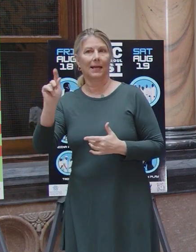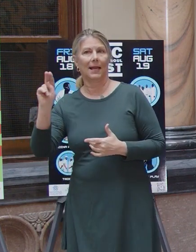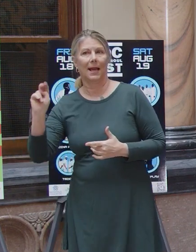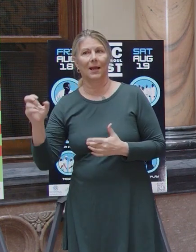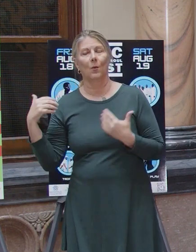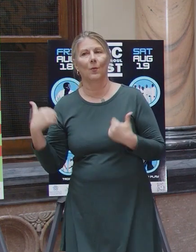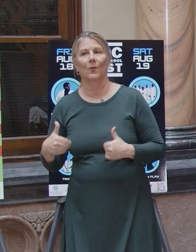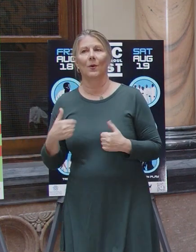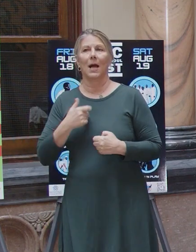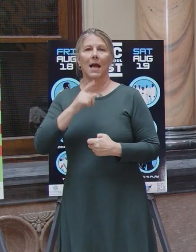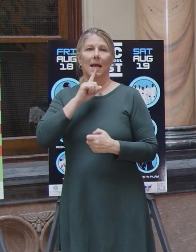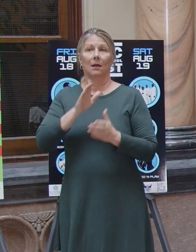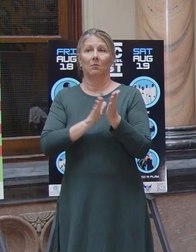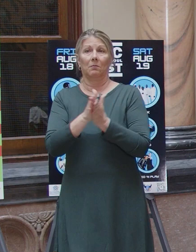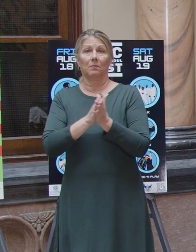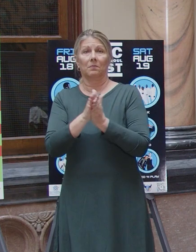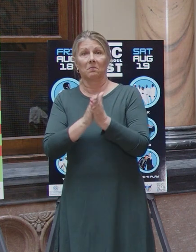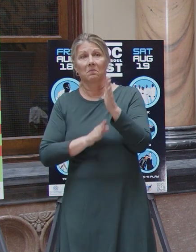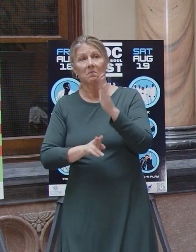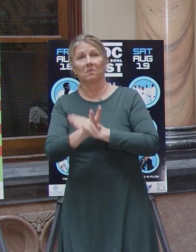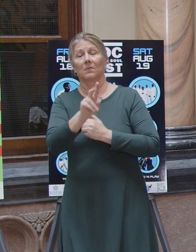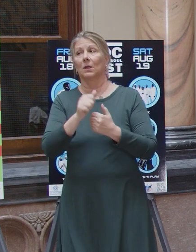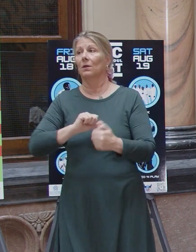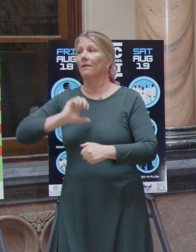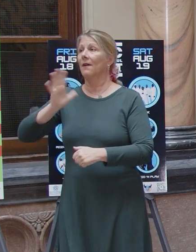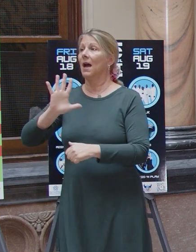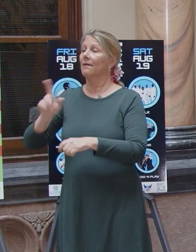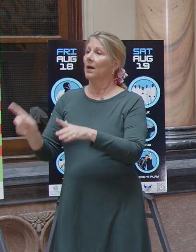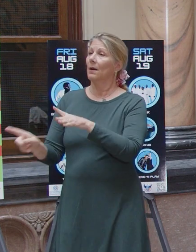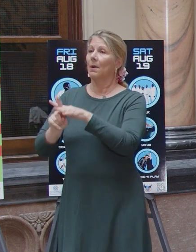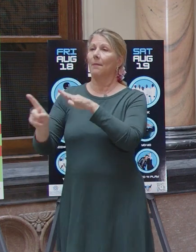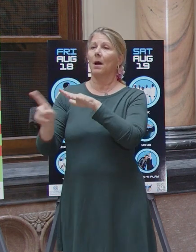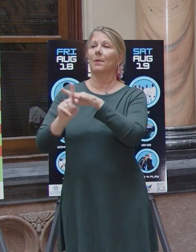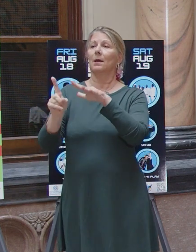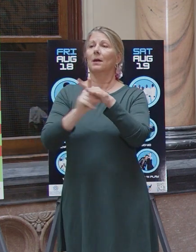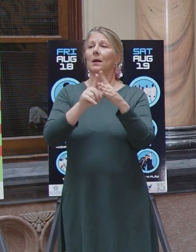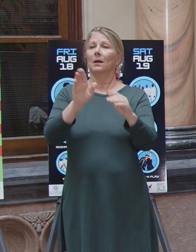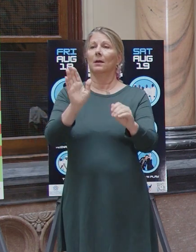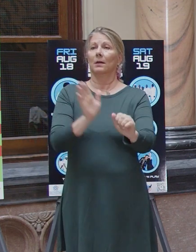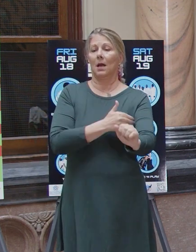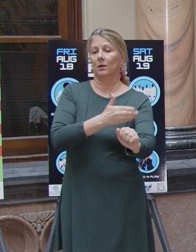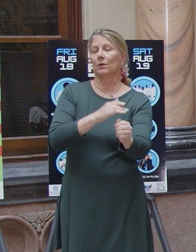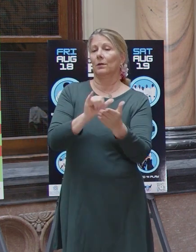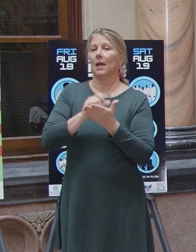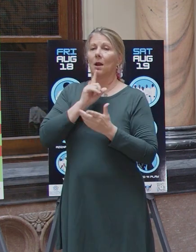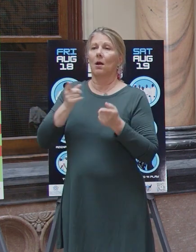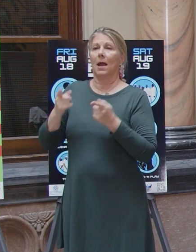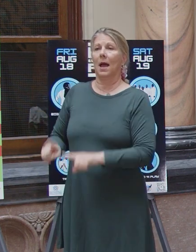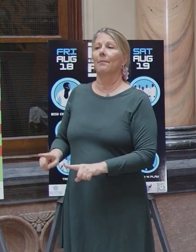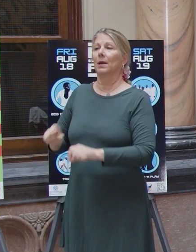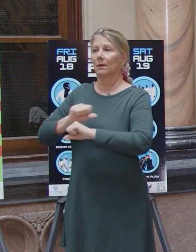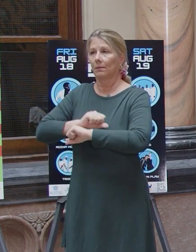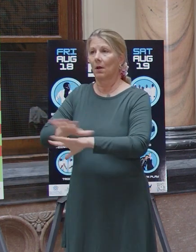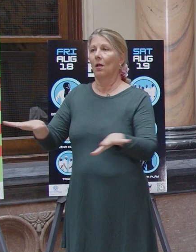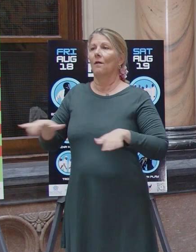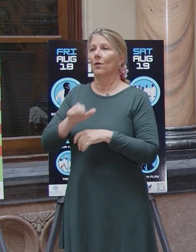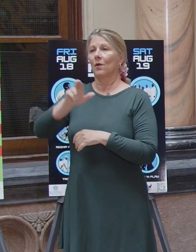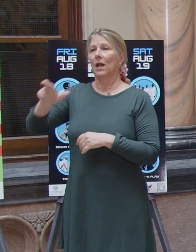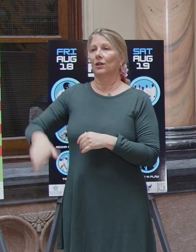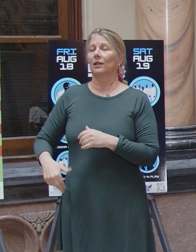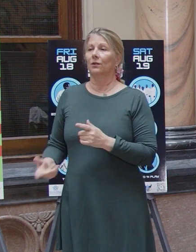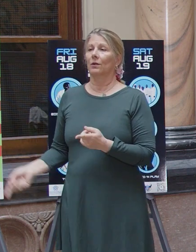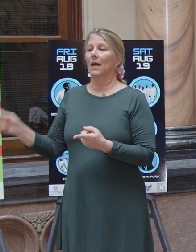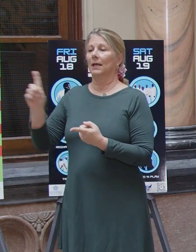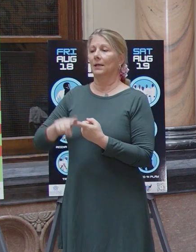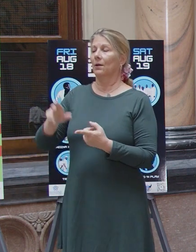I'm also looking forward to the 5 pop-up community concerts happening throughout Rochester leading up to the main event